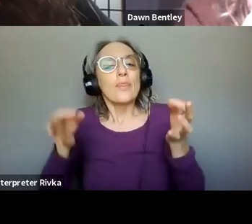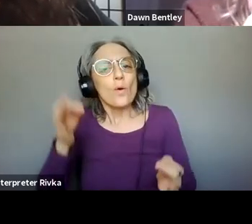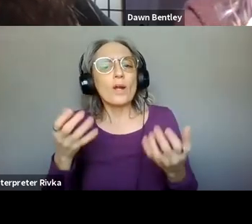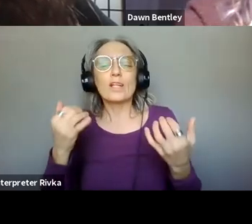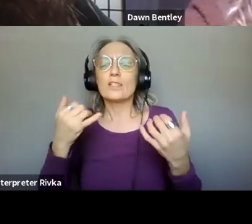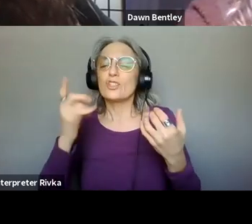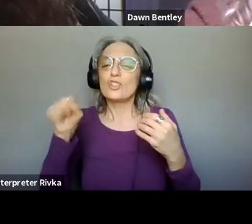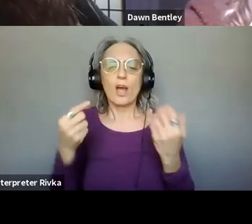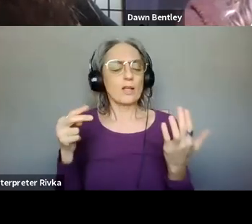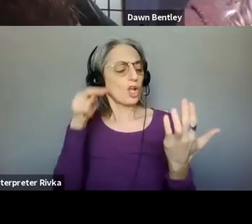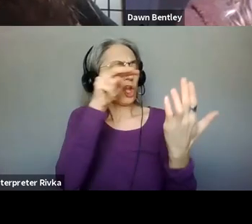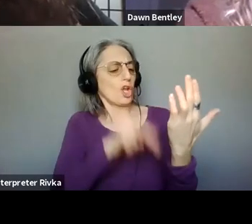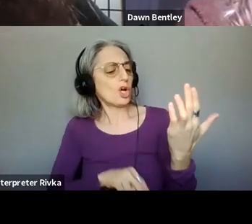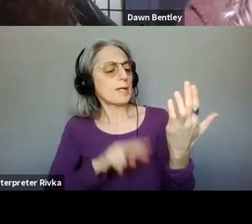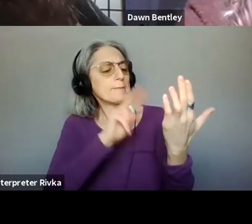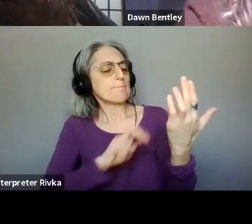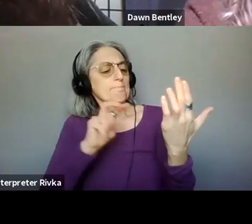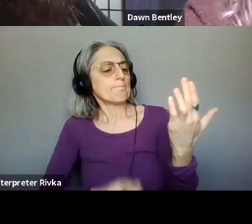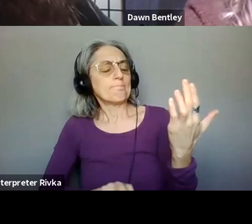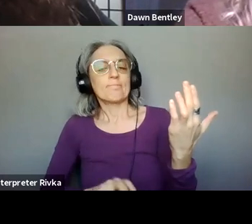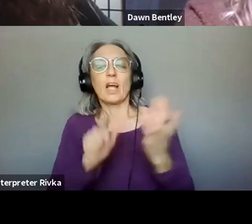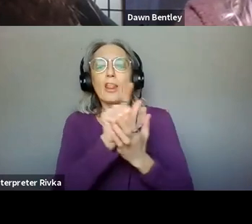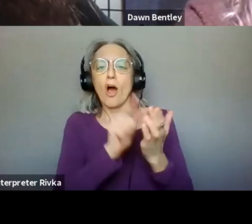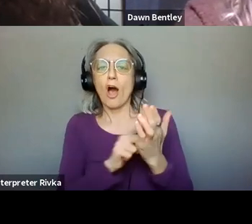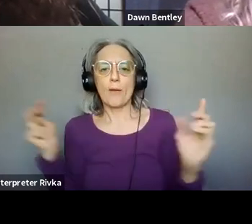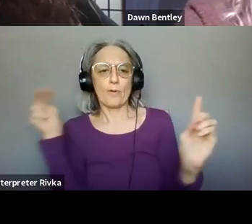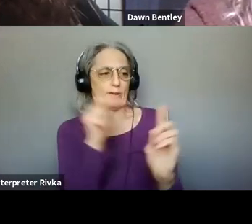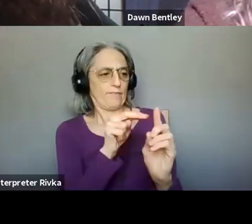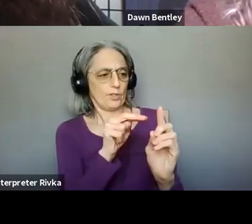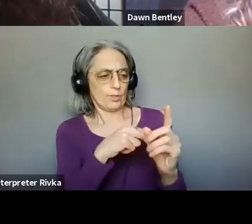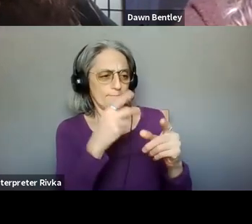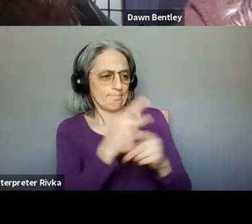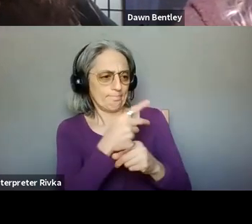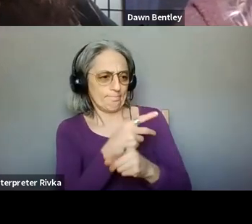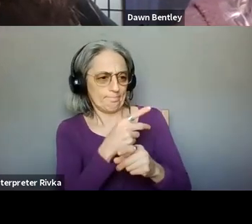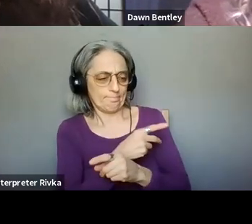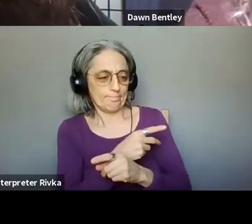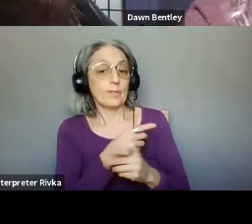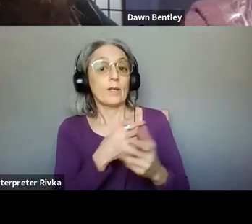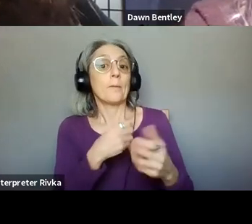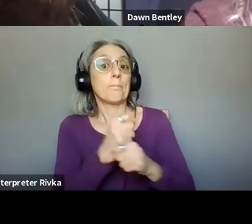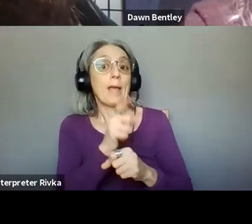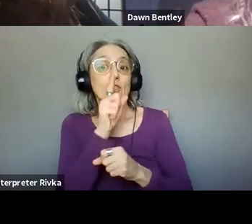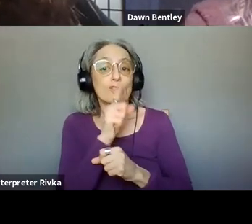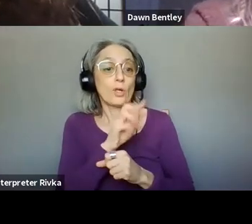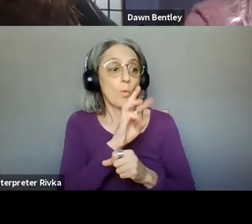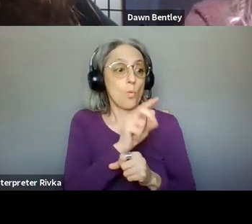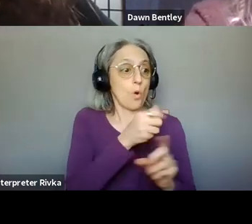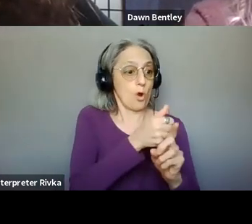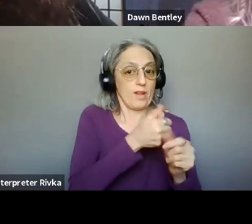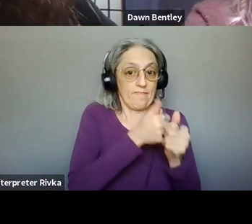making legal determinations. We want to ensure that the proposed ward's rights are being followed. We send a